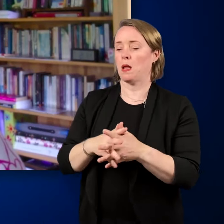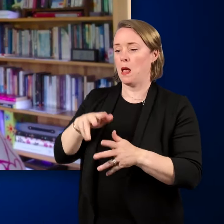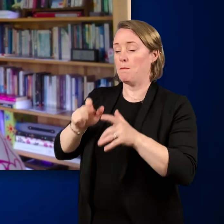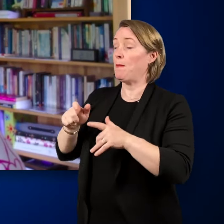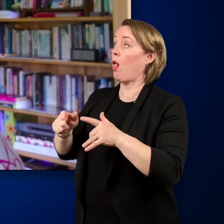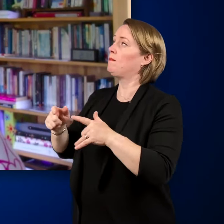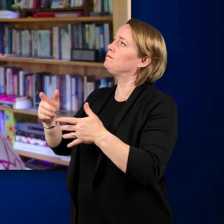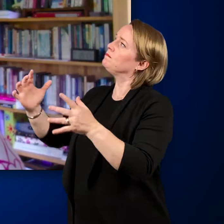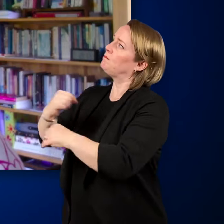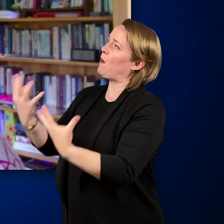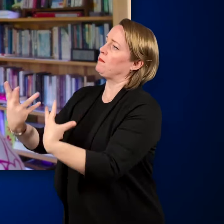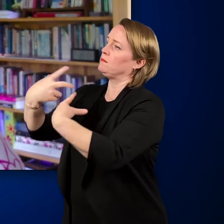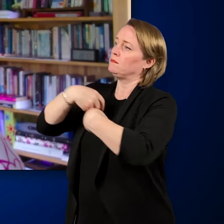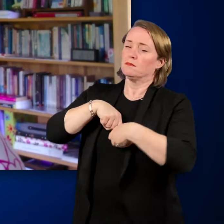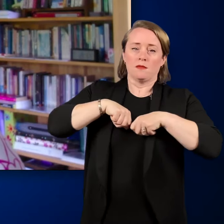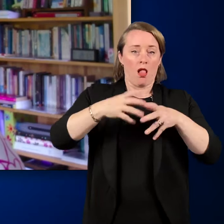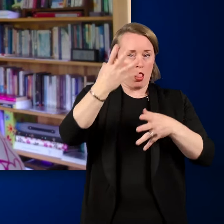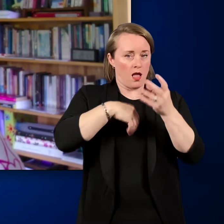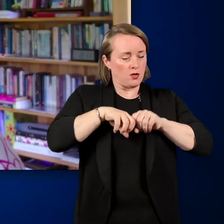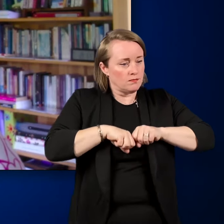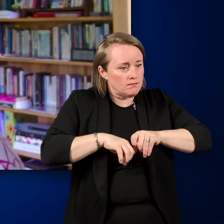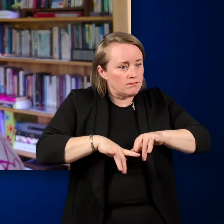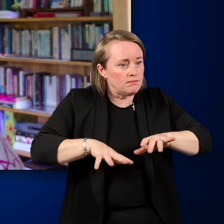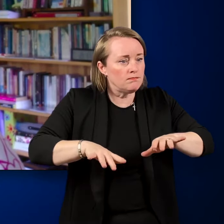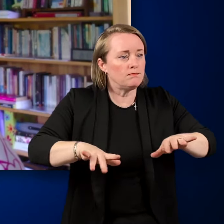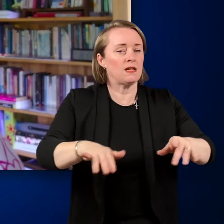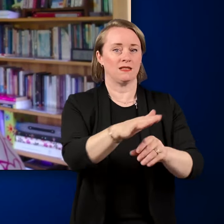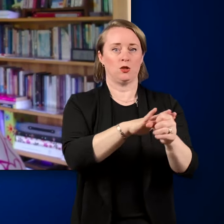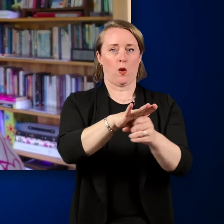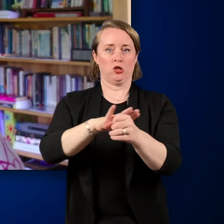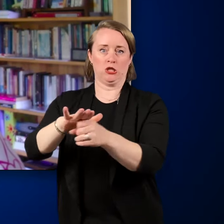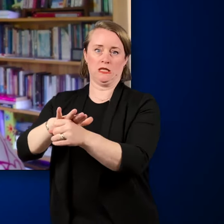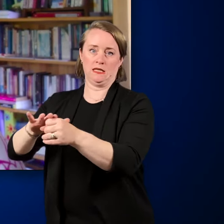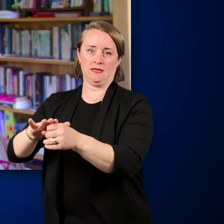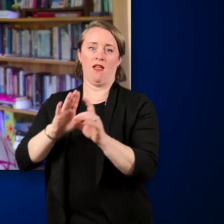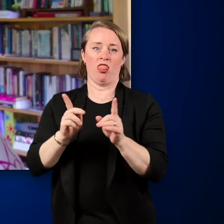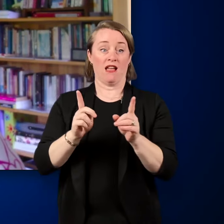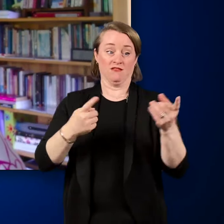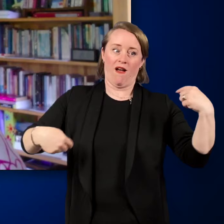have learned to release it into the circumstances of life. That's us.